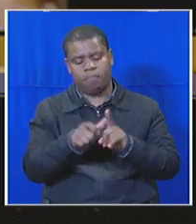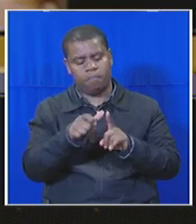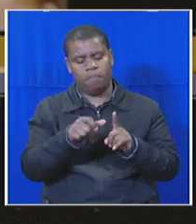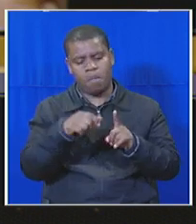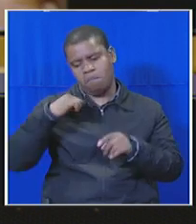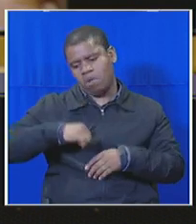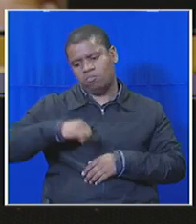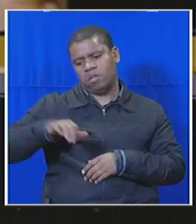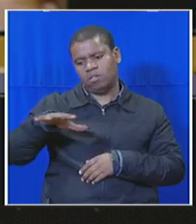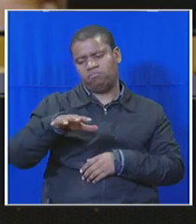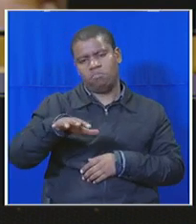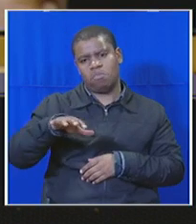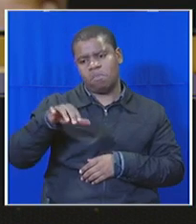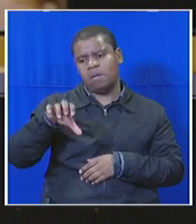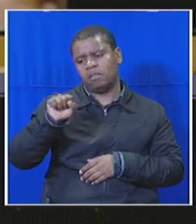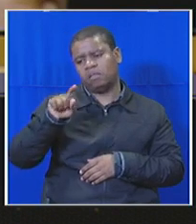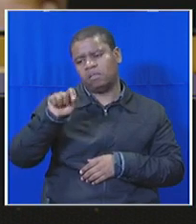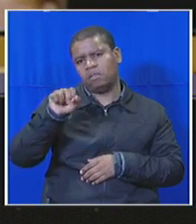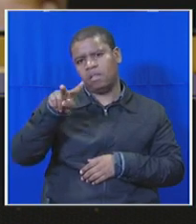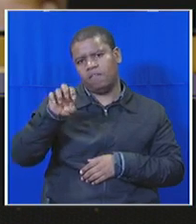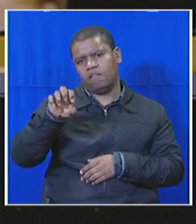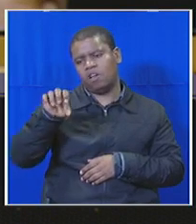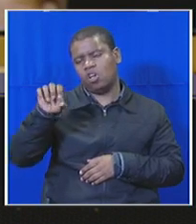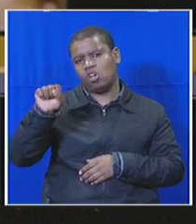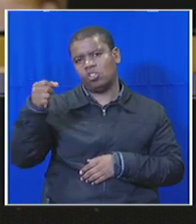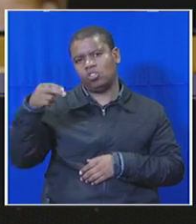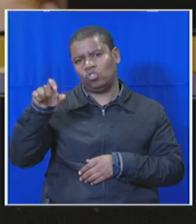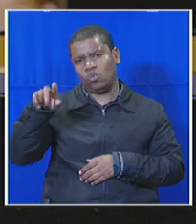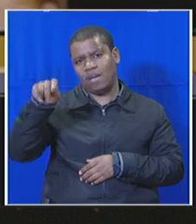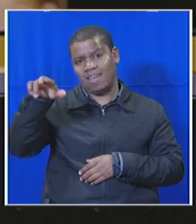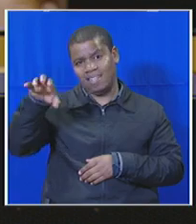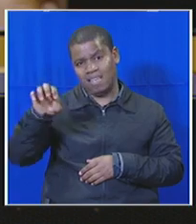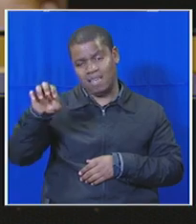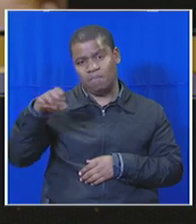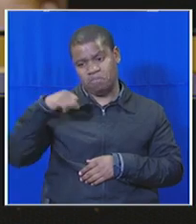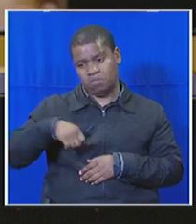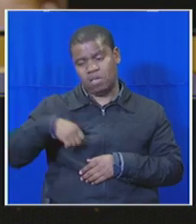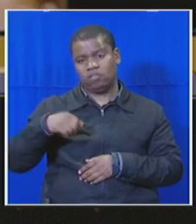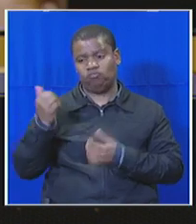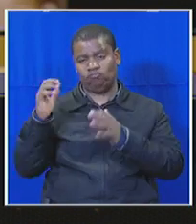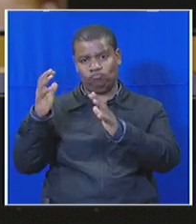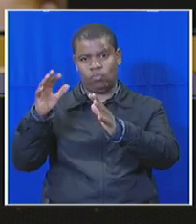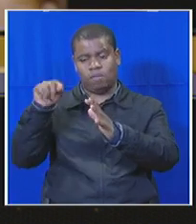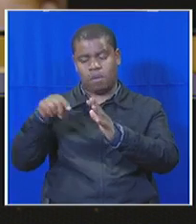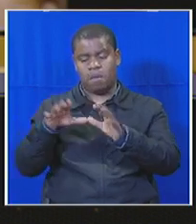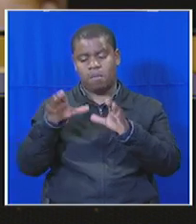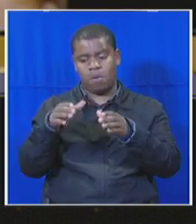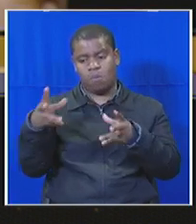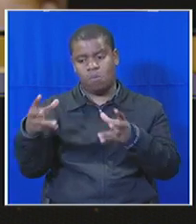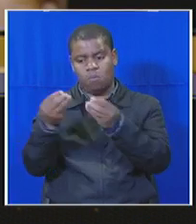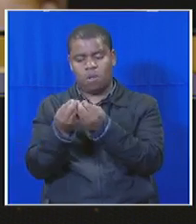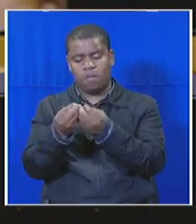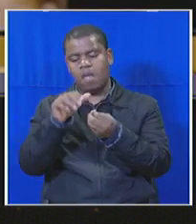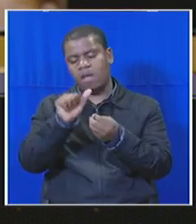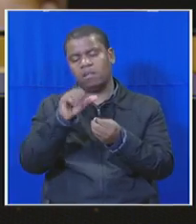municipality, the Veterans League there, as military veterans and SACP, and say